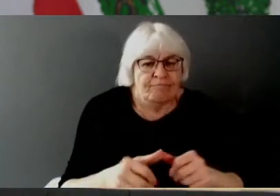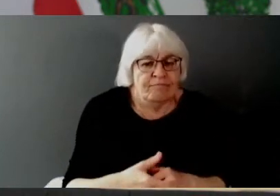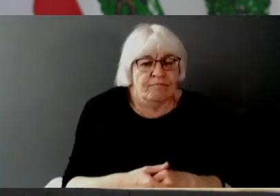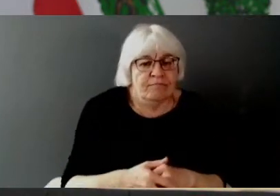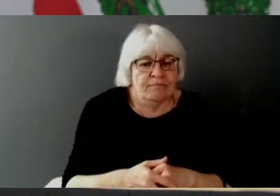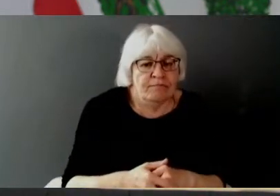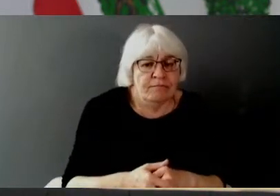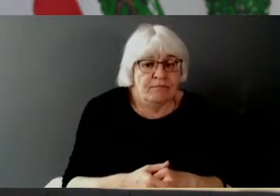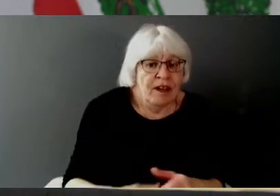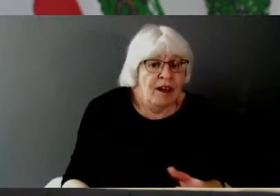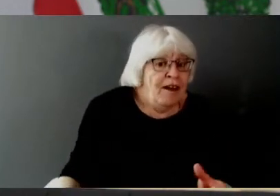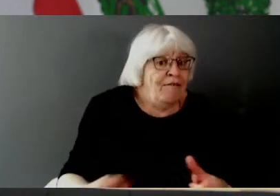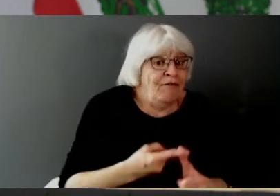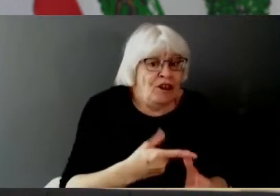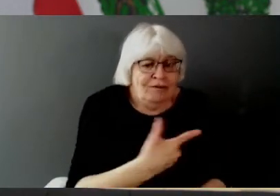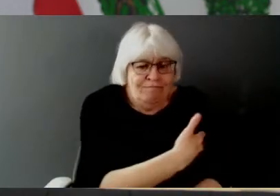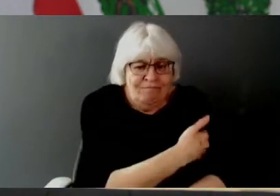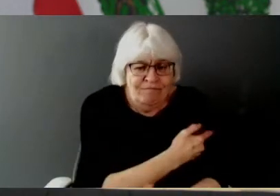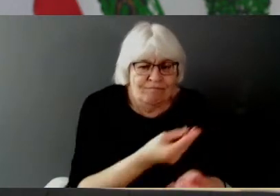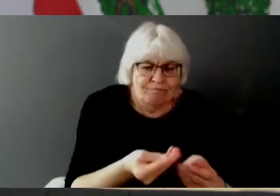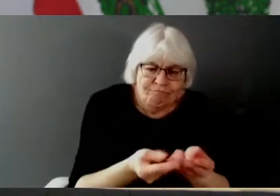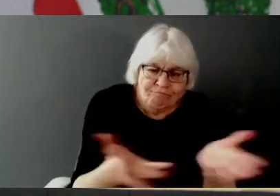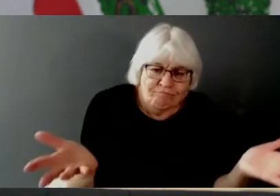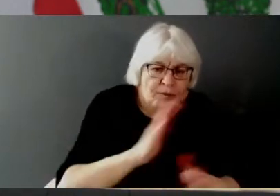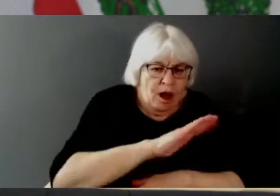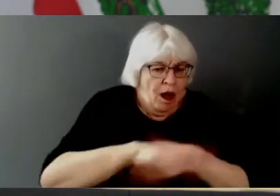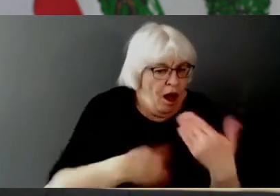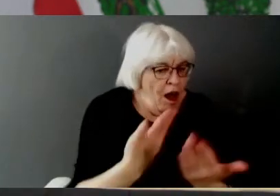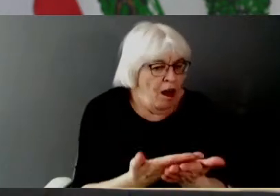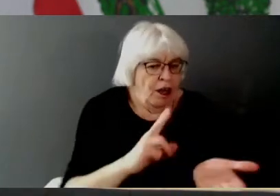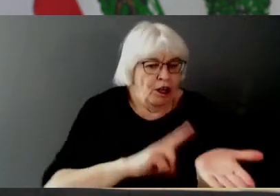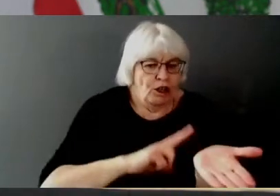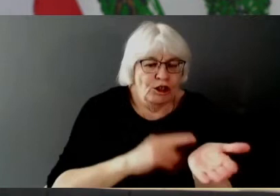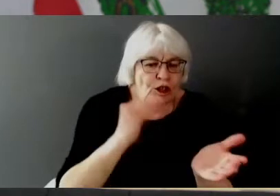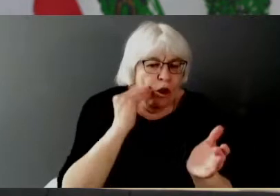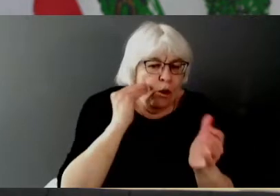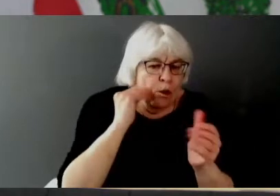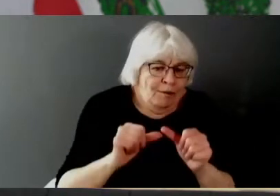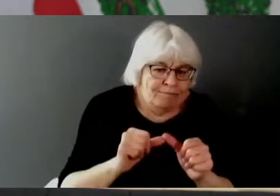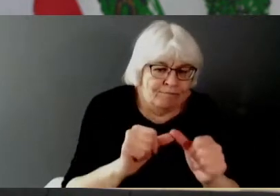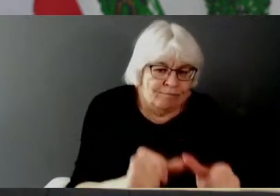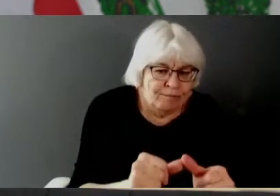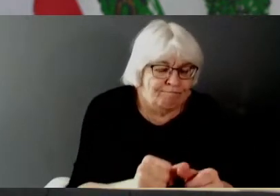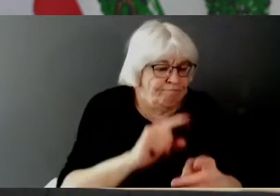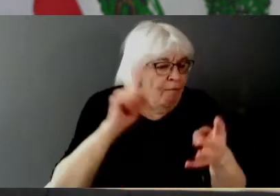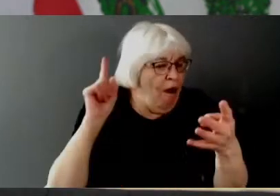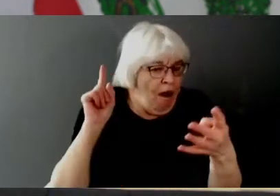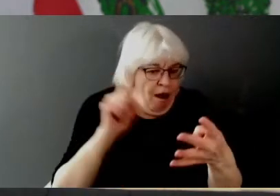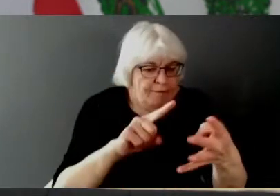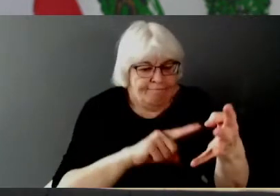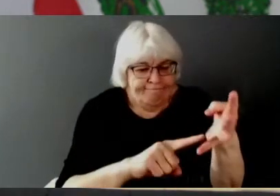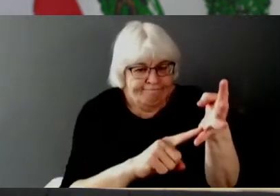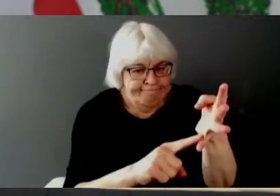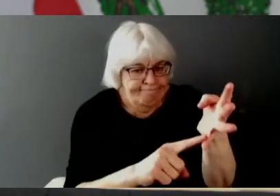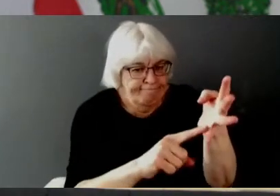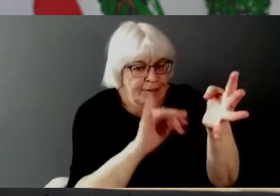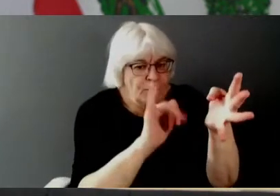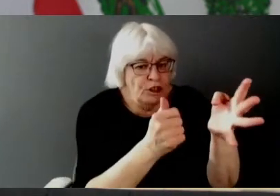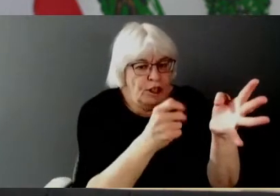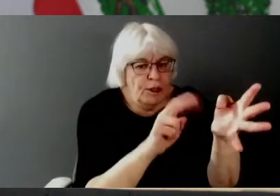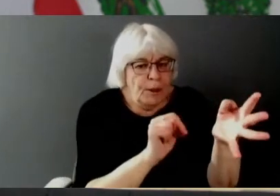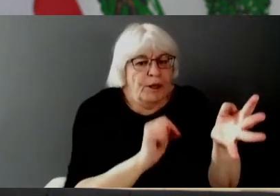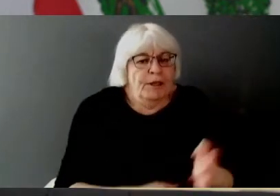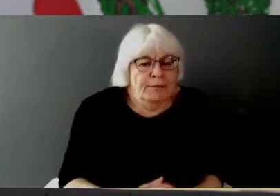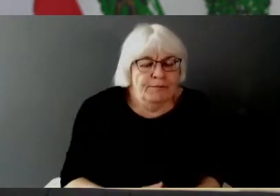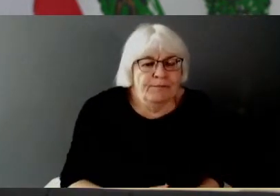and community care facilities by the end of January. A brief reminder about our procedures at